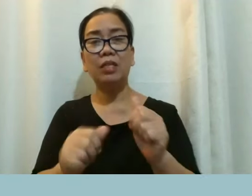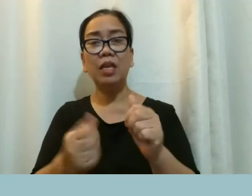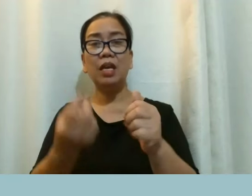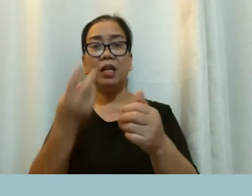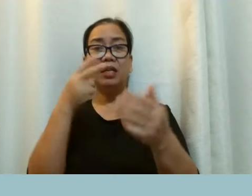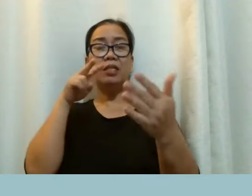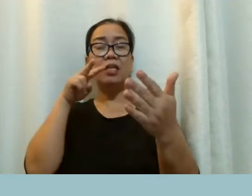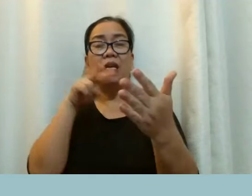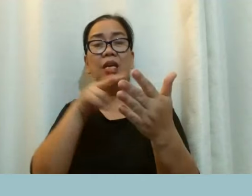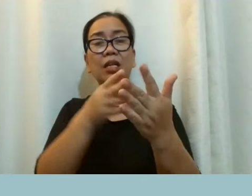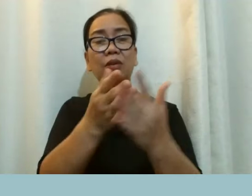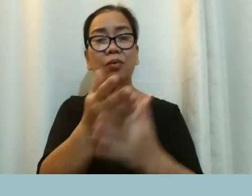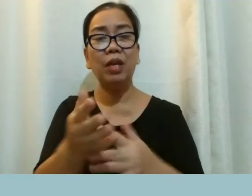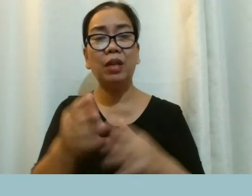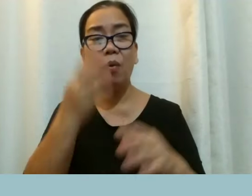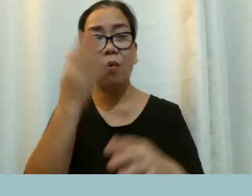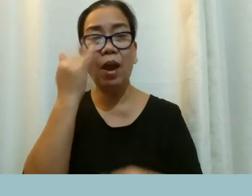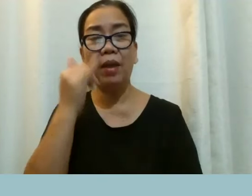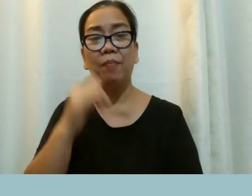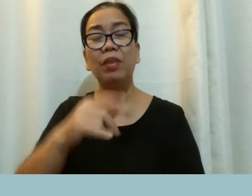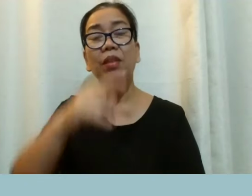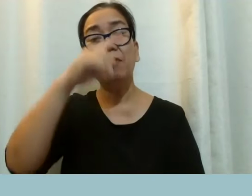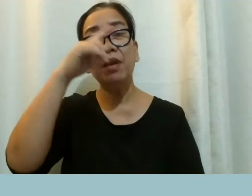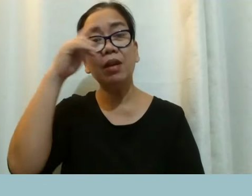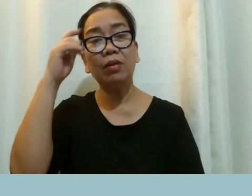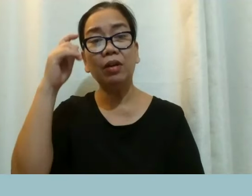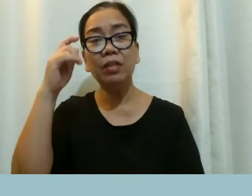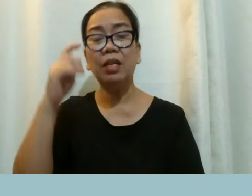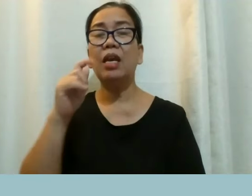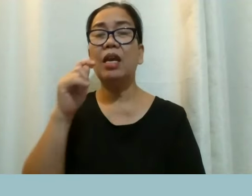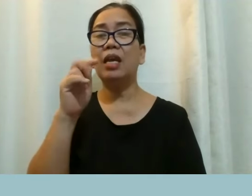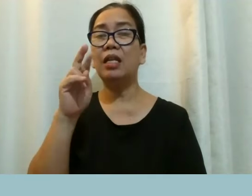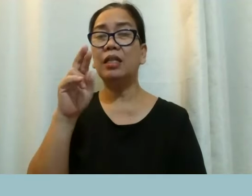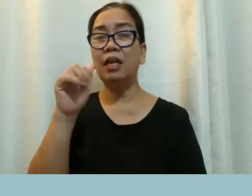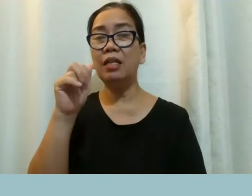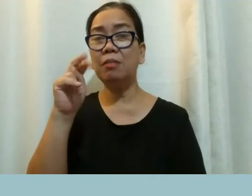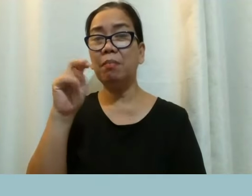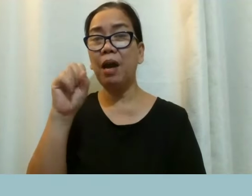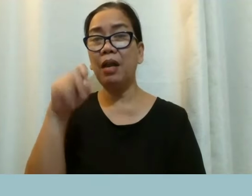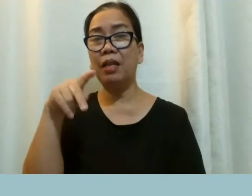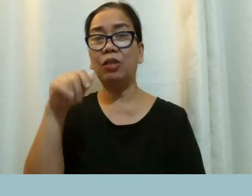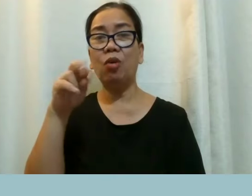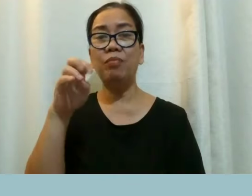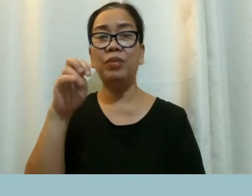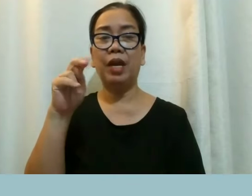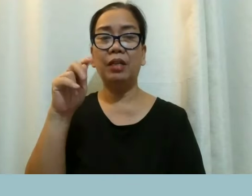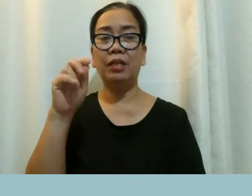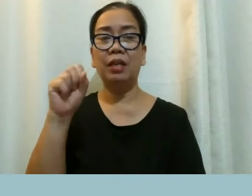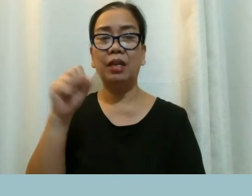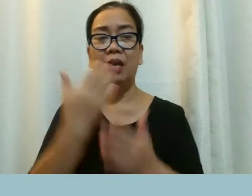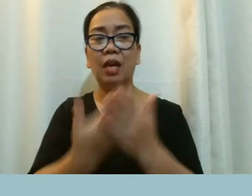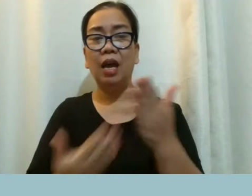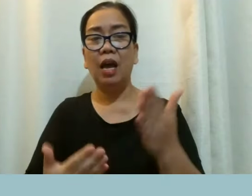can still see through it. Why? Because in transparent